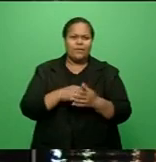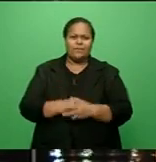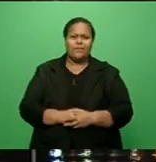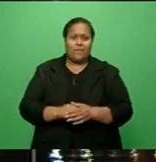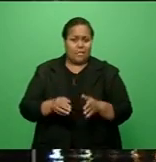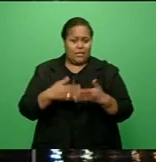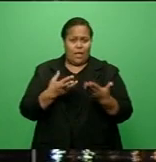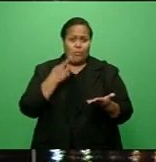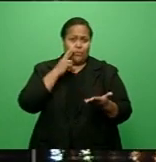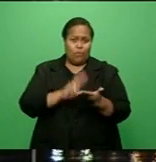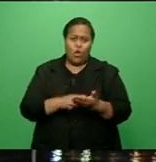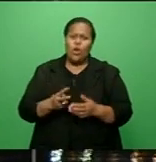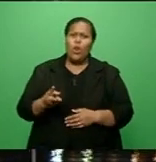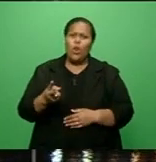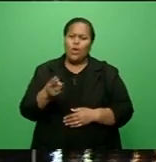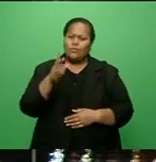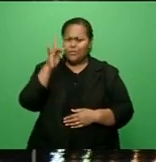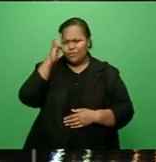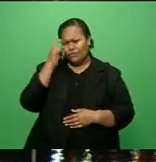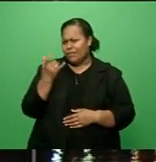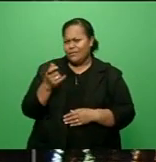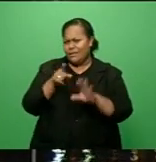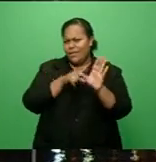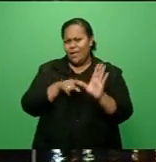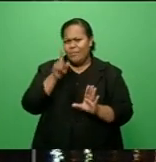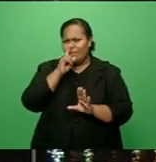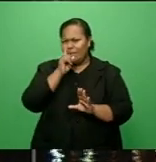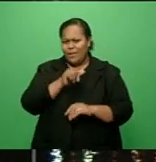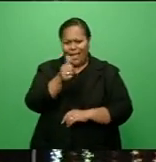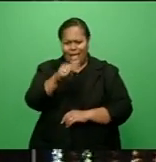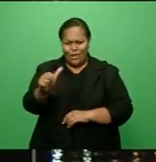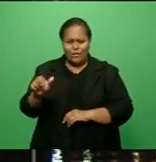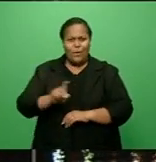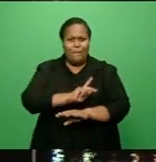launch of a report which suggests that young people in the Asian Pacific